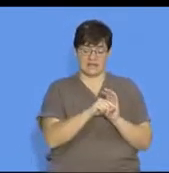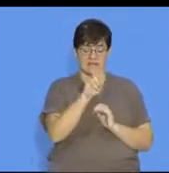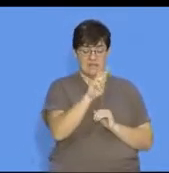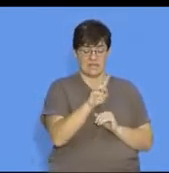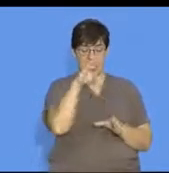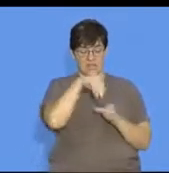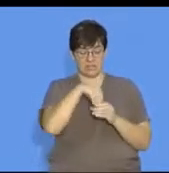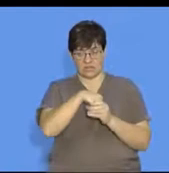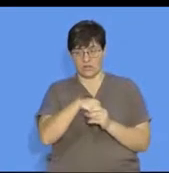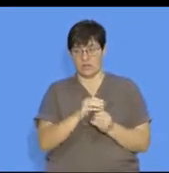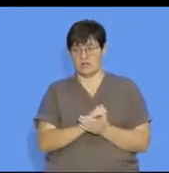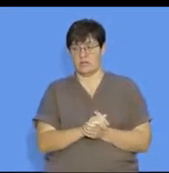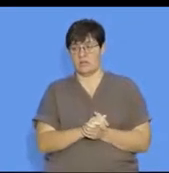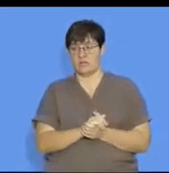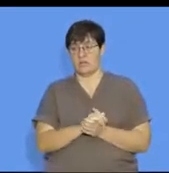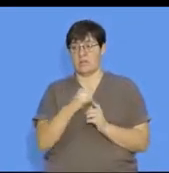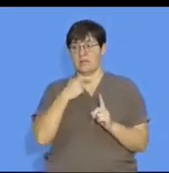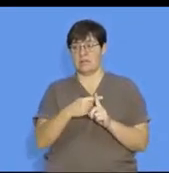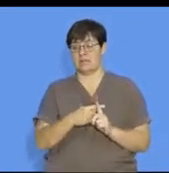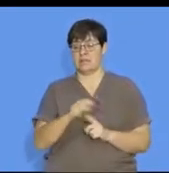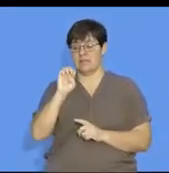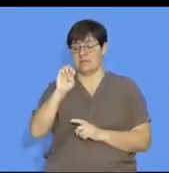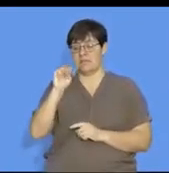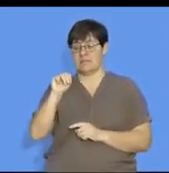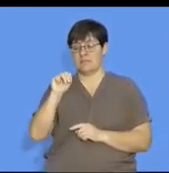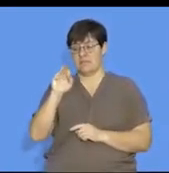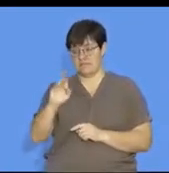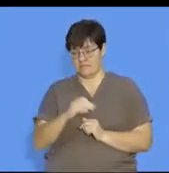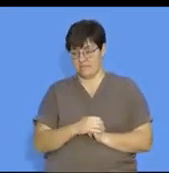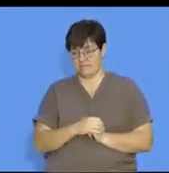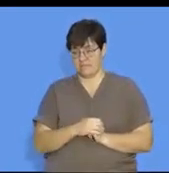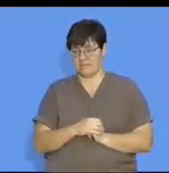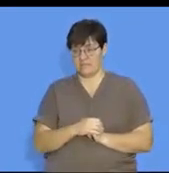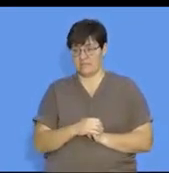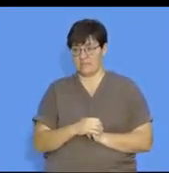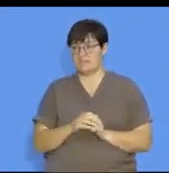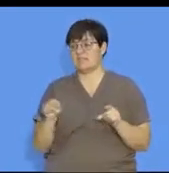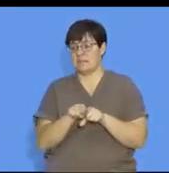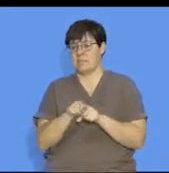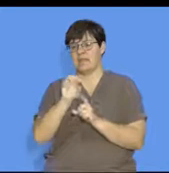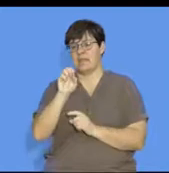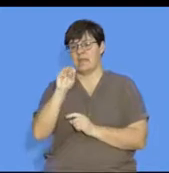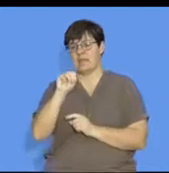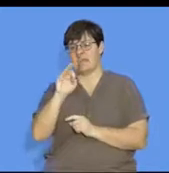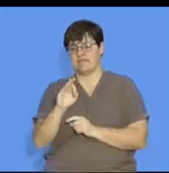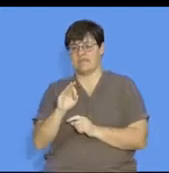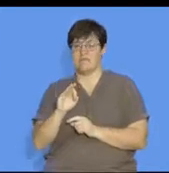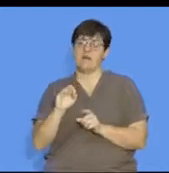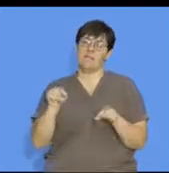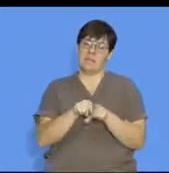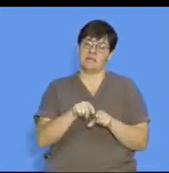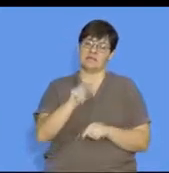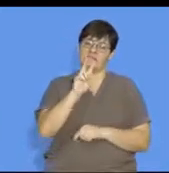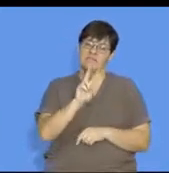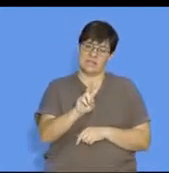internal, negative V internal, okay, right, plus EMF. Okay, so this is the same as EMF minus V